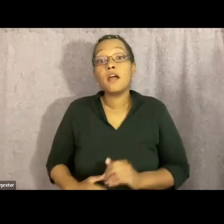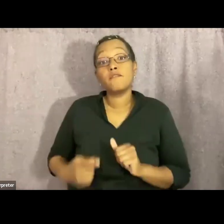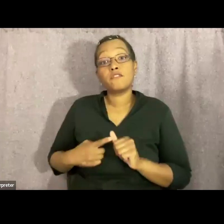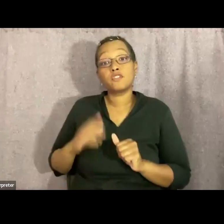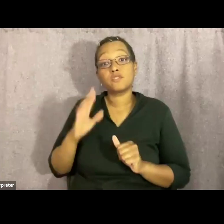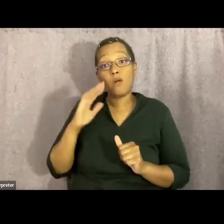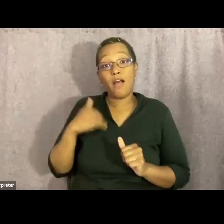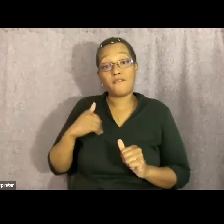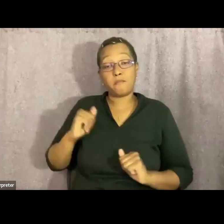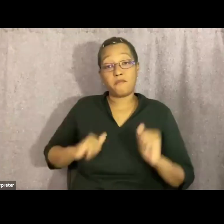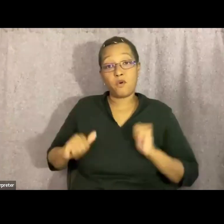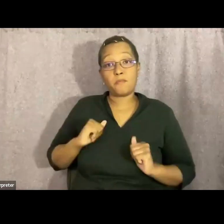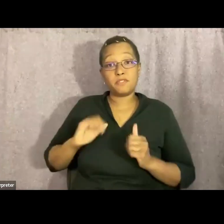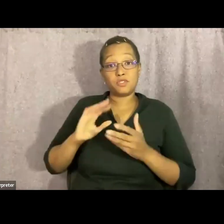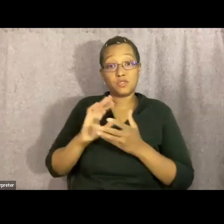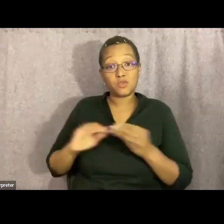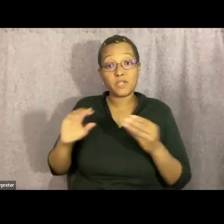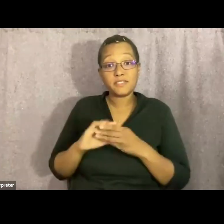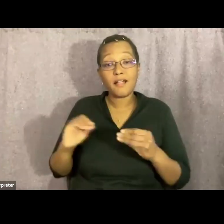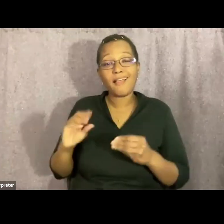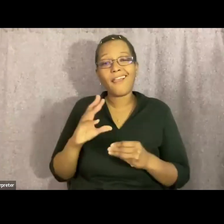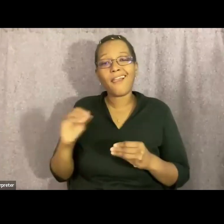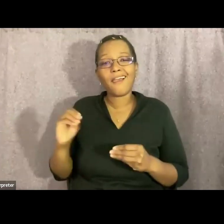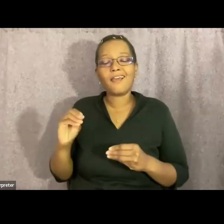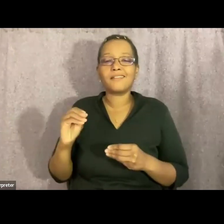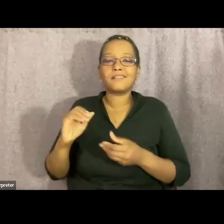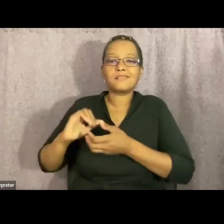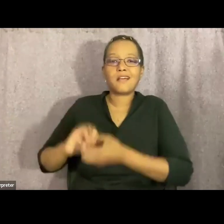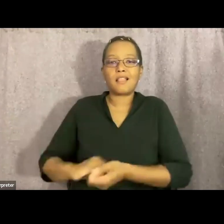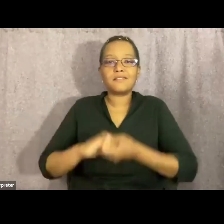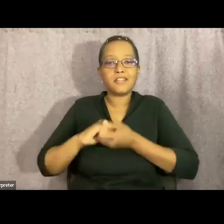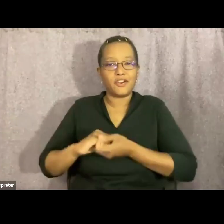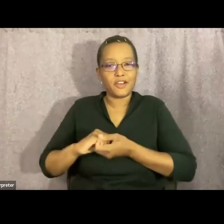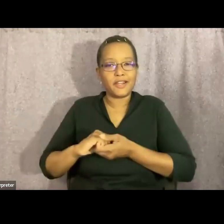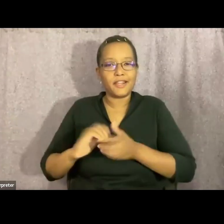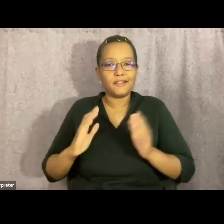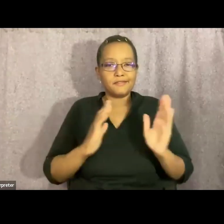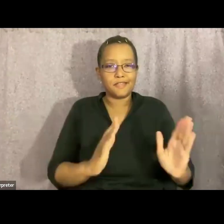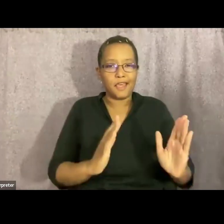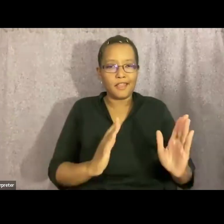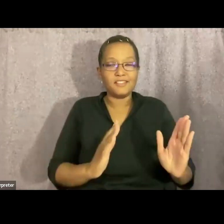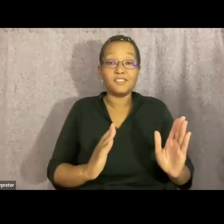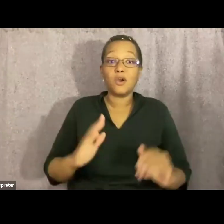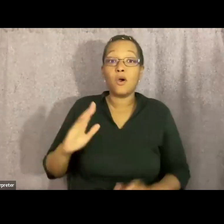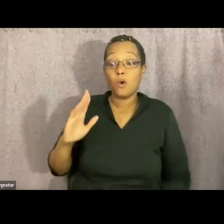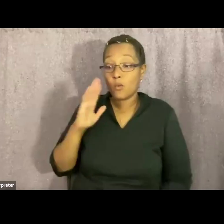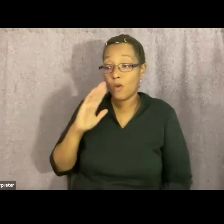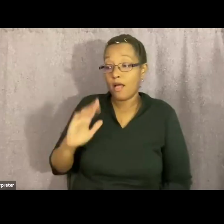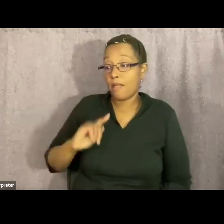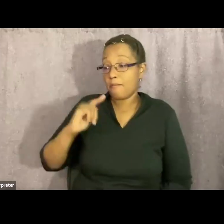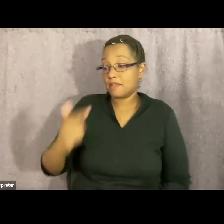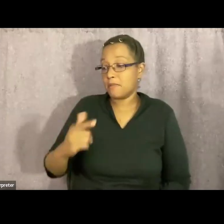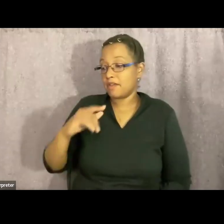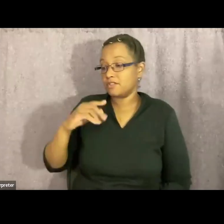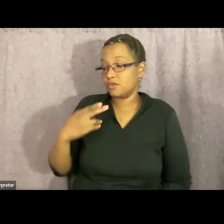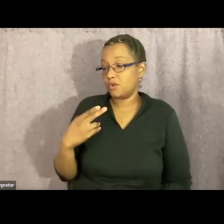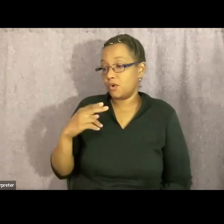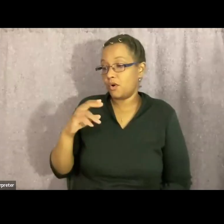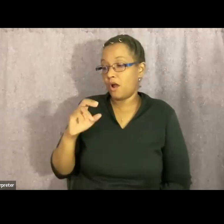storytelling, and solidarity set. If Hedgen is ready, I will pass the mic to them. Then we will have